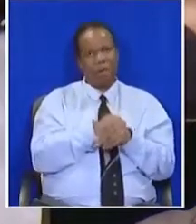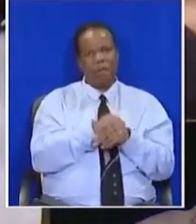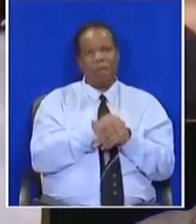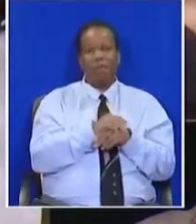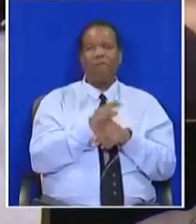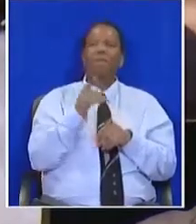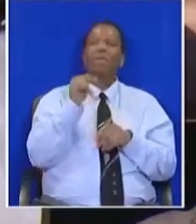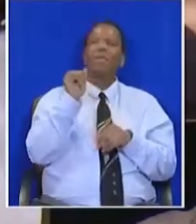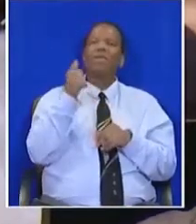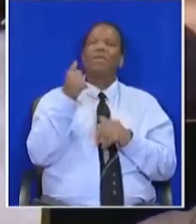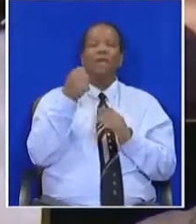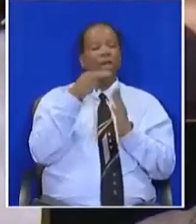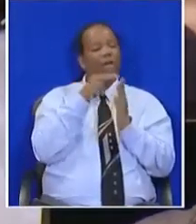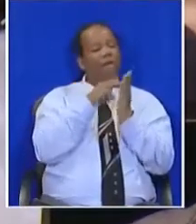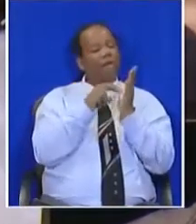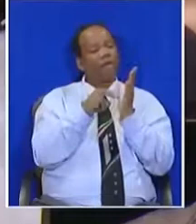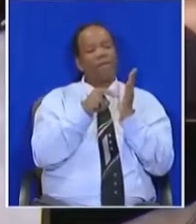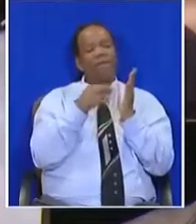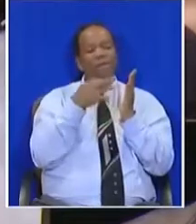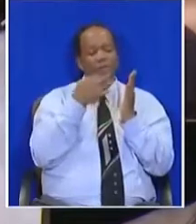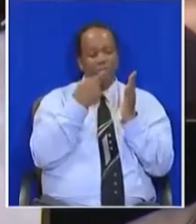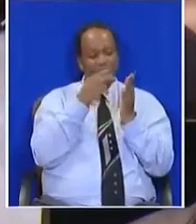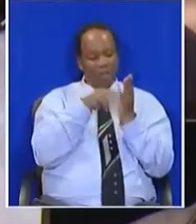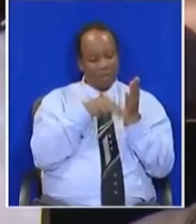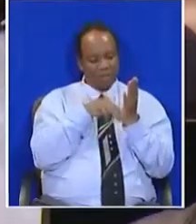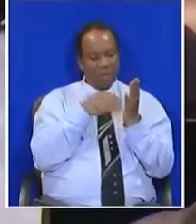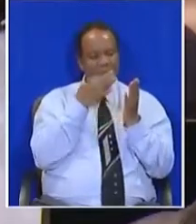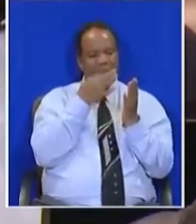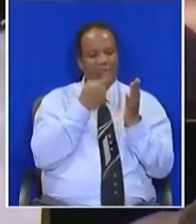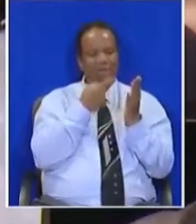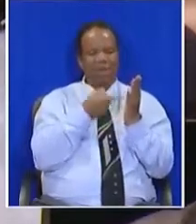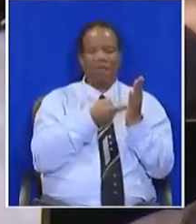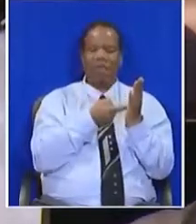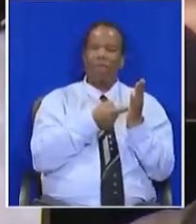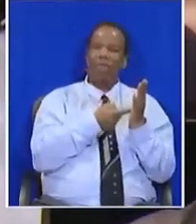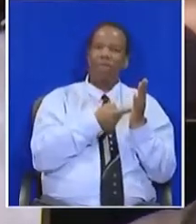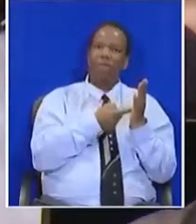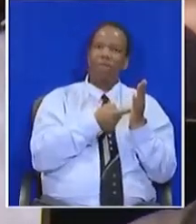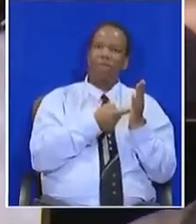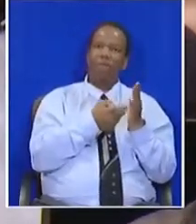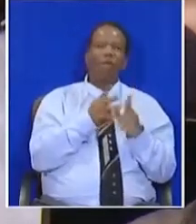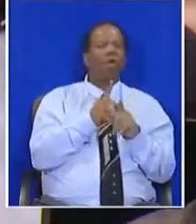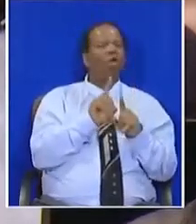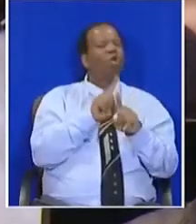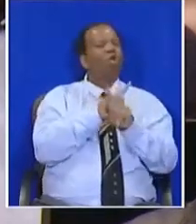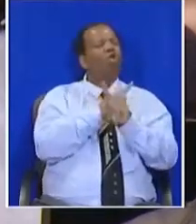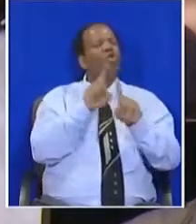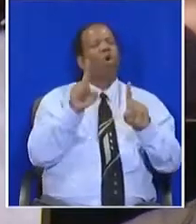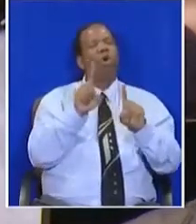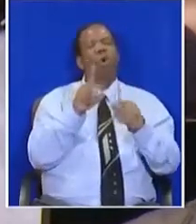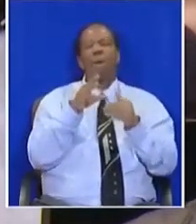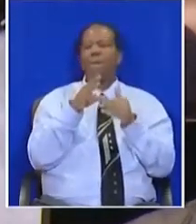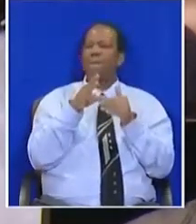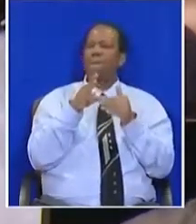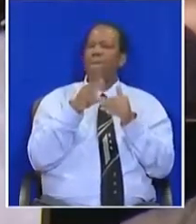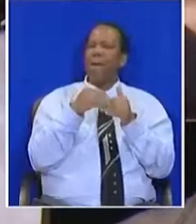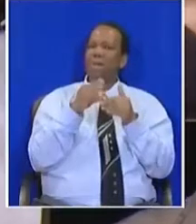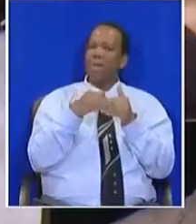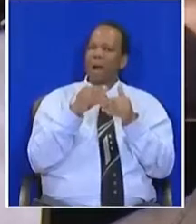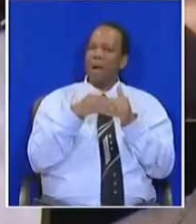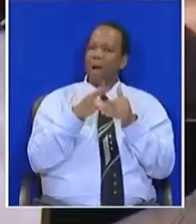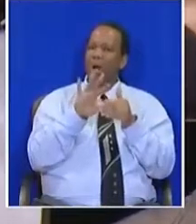reads to the extent that it says that no member may reflect upon the competency